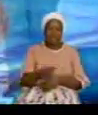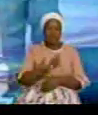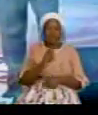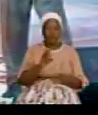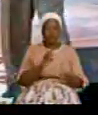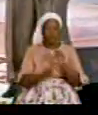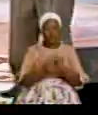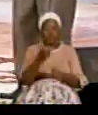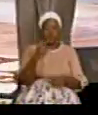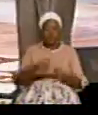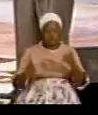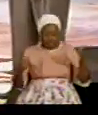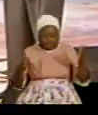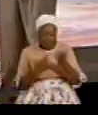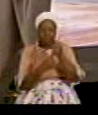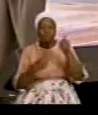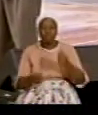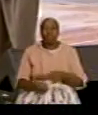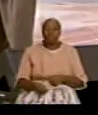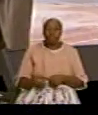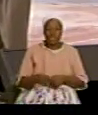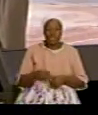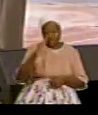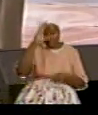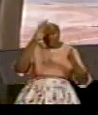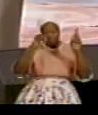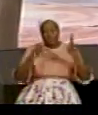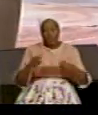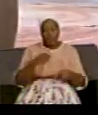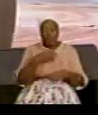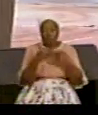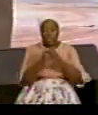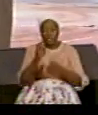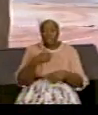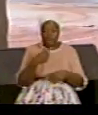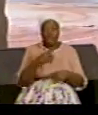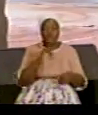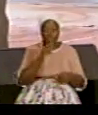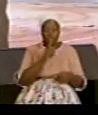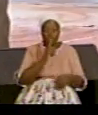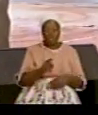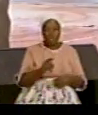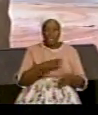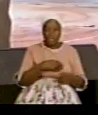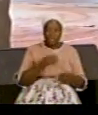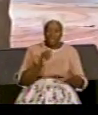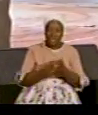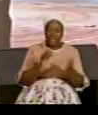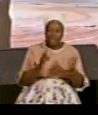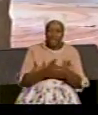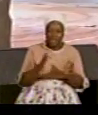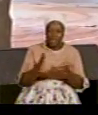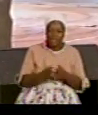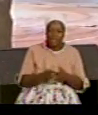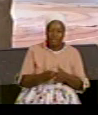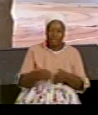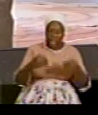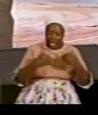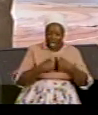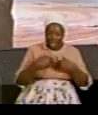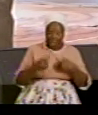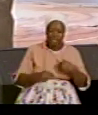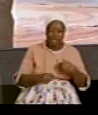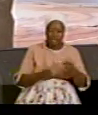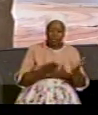catch him. All they had said is the truth, that Jesus had the truth permanent,